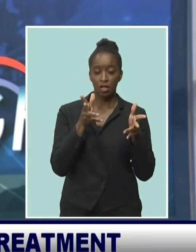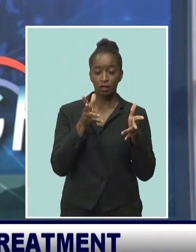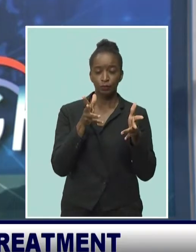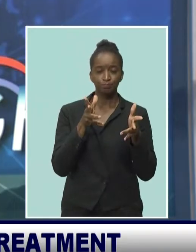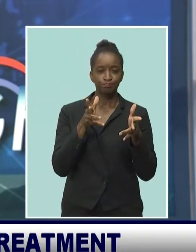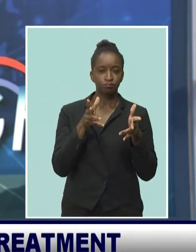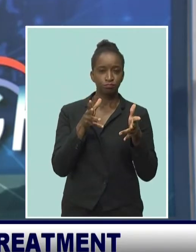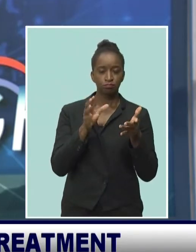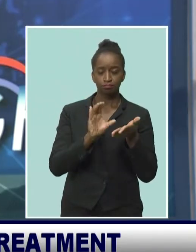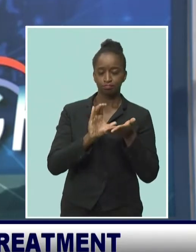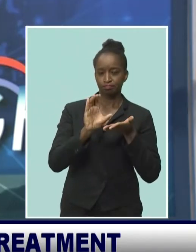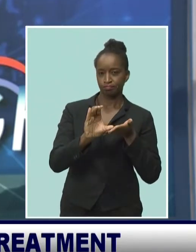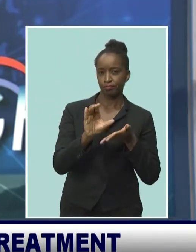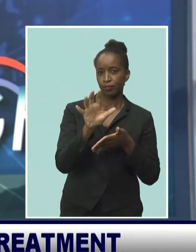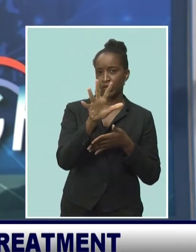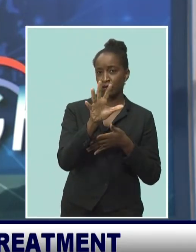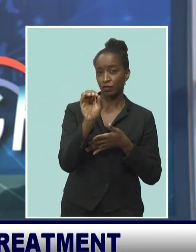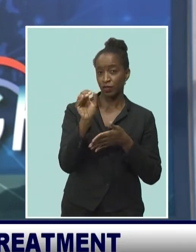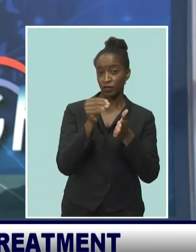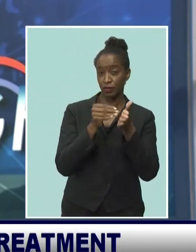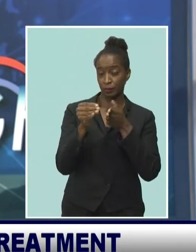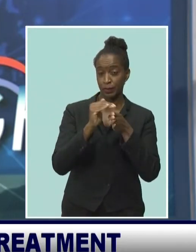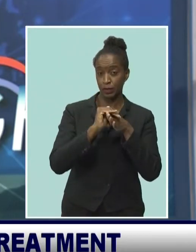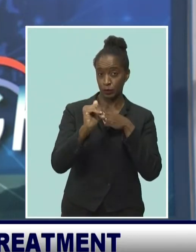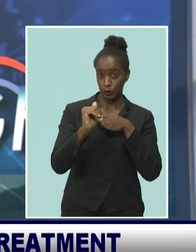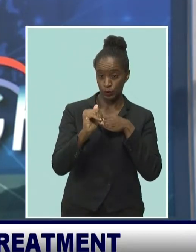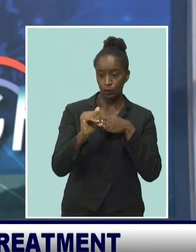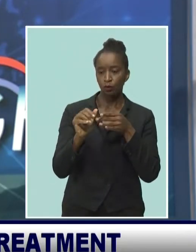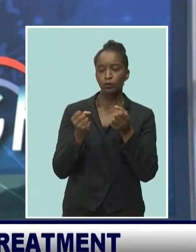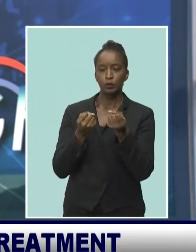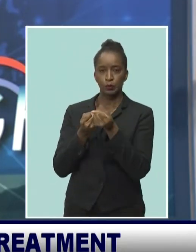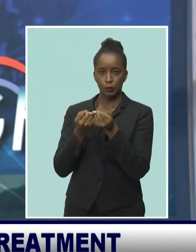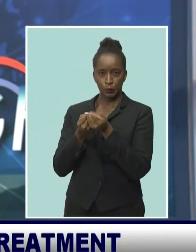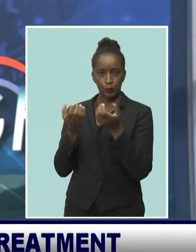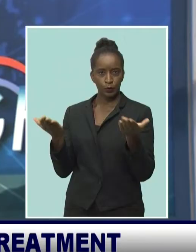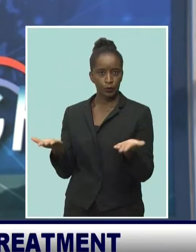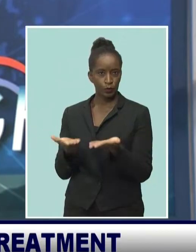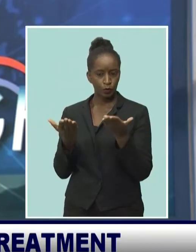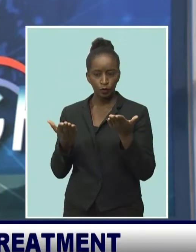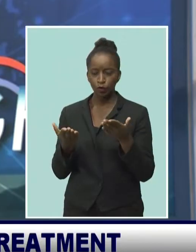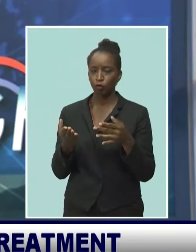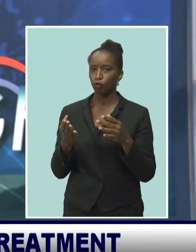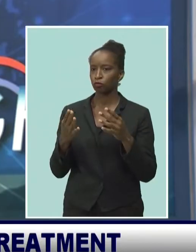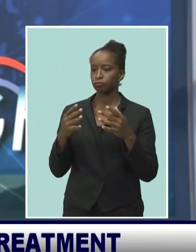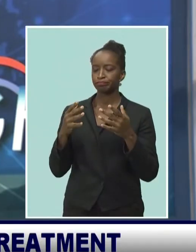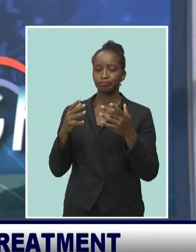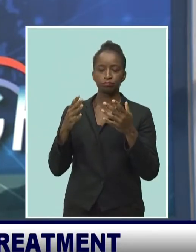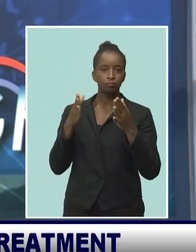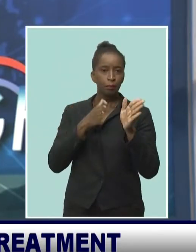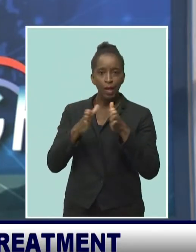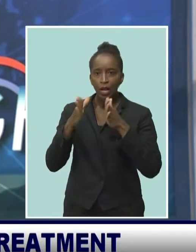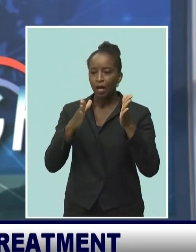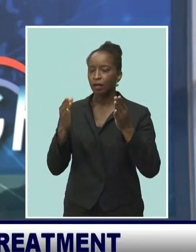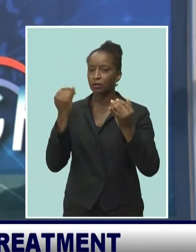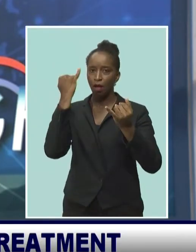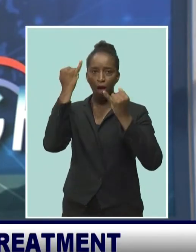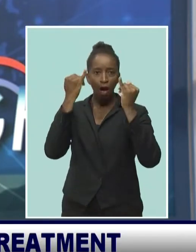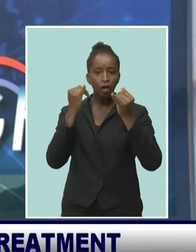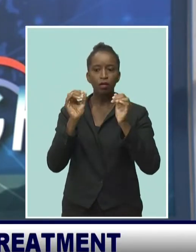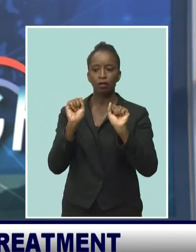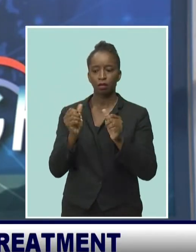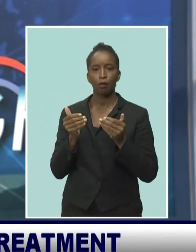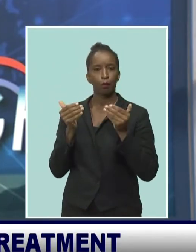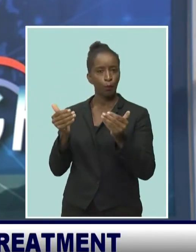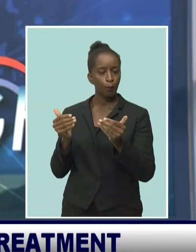funding will assist the water-scarce country with much-needed projects. Dr. Young says while the monies have been approved, there are still some details